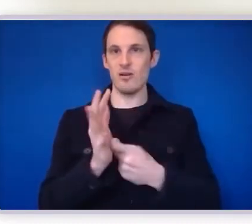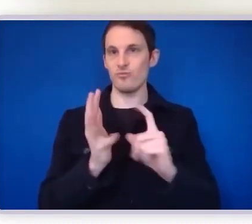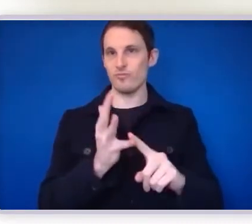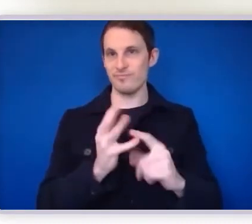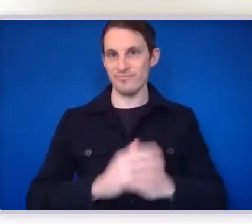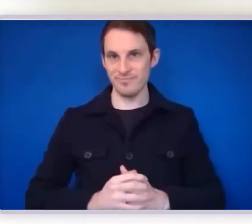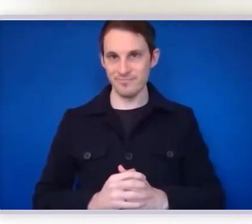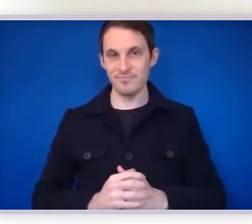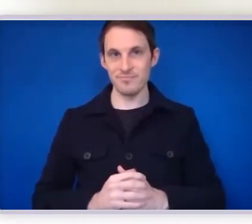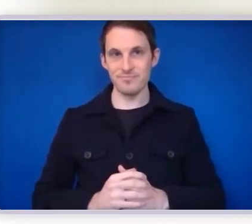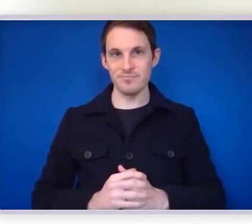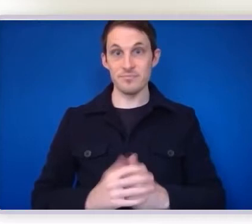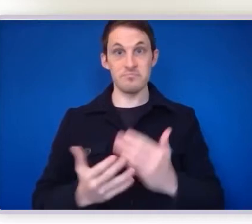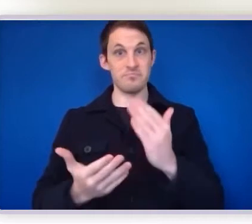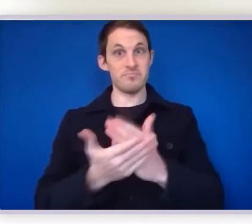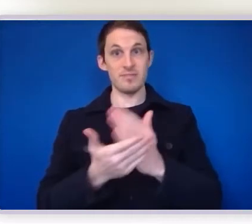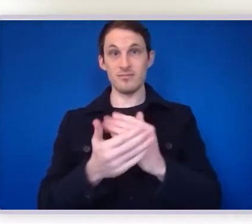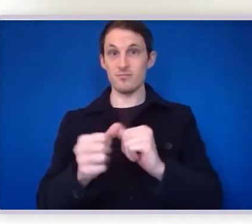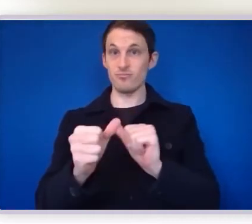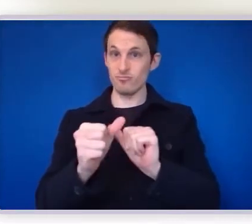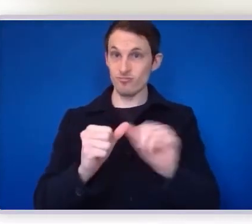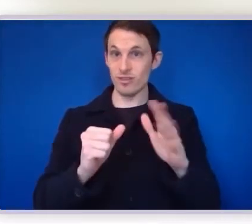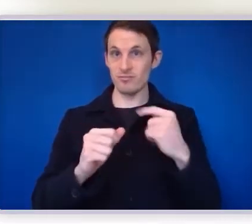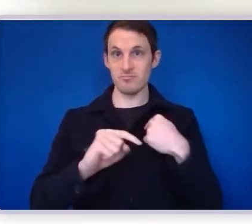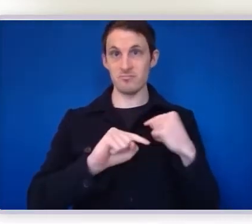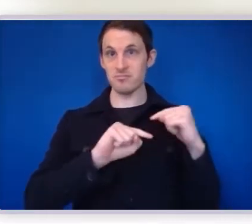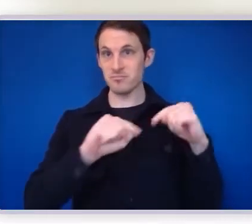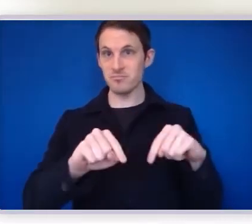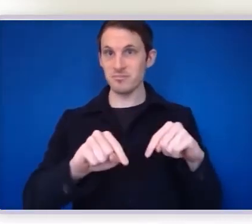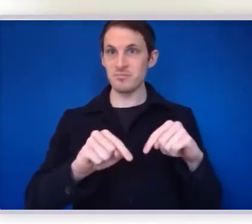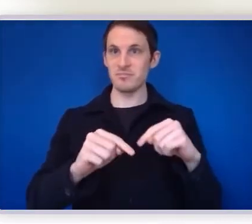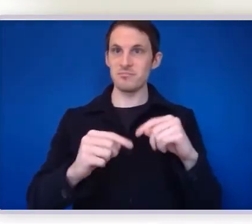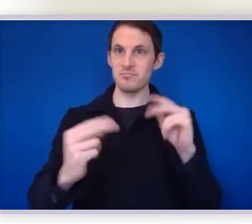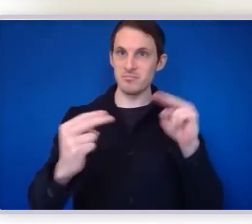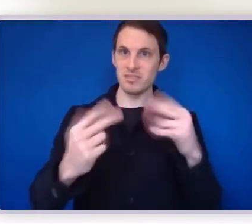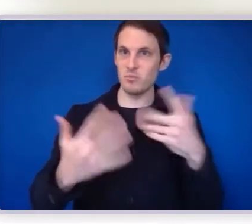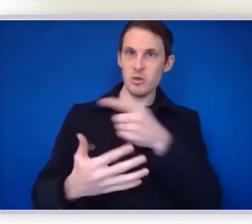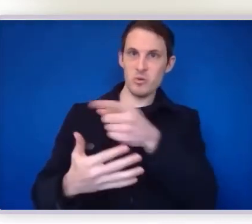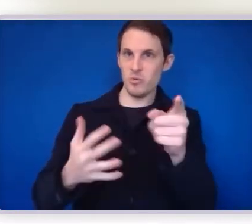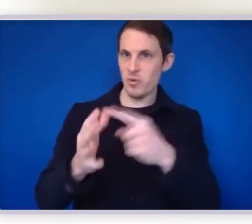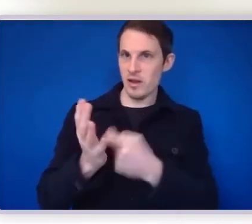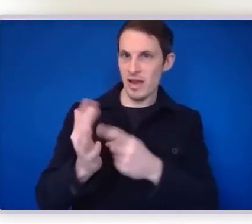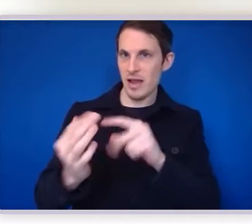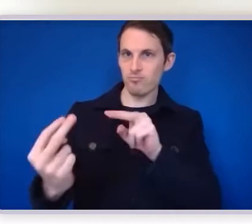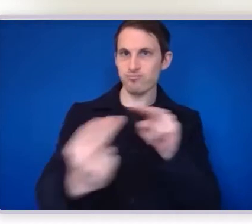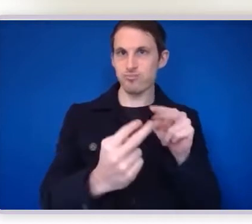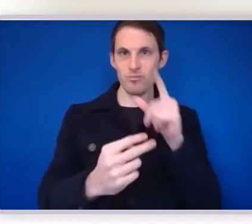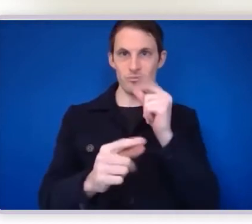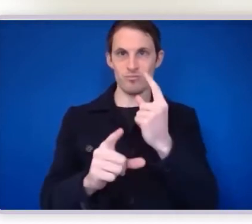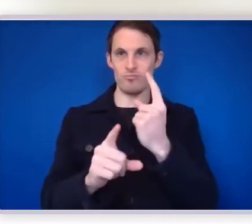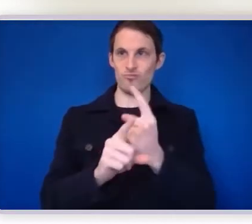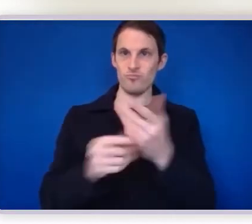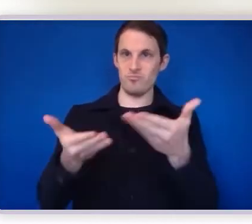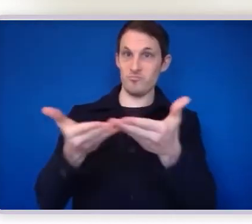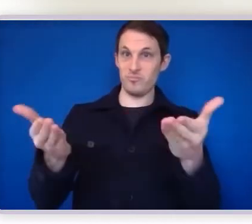It's great. It's great to sort of be here or be wherever everyone is, talking to the disability advocacy sector.